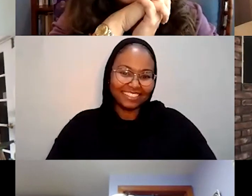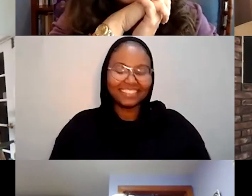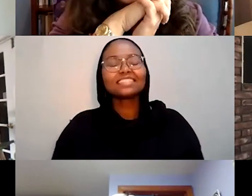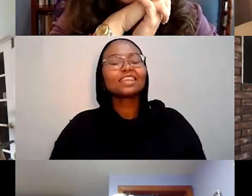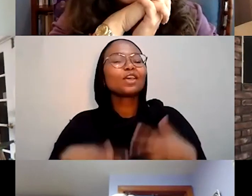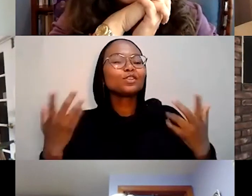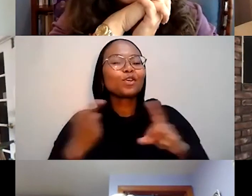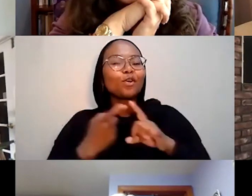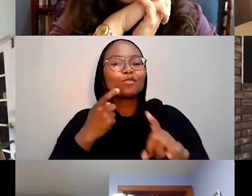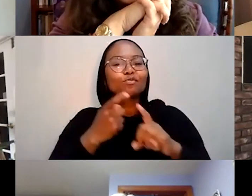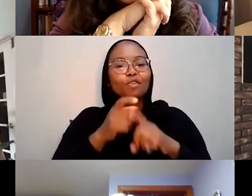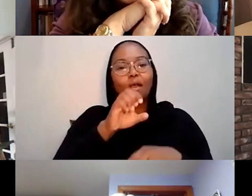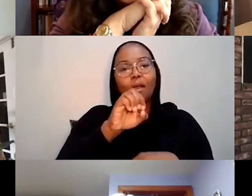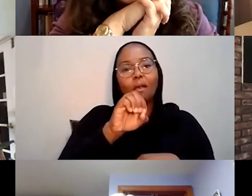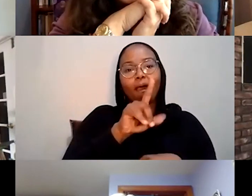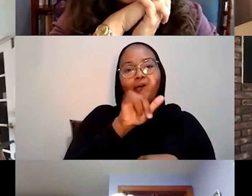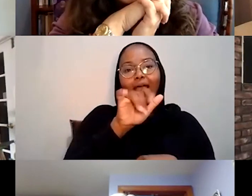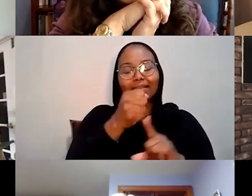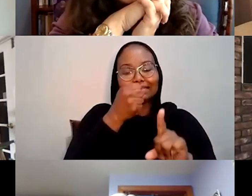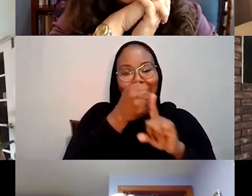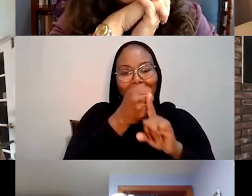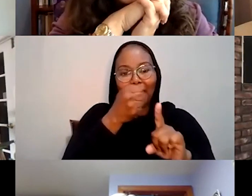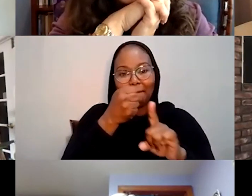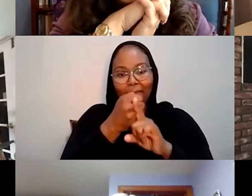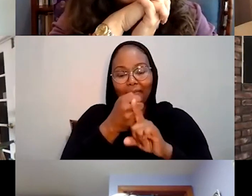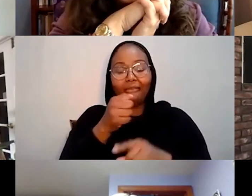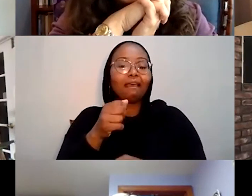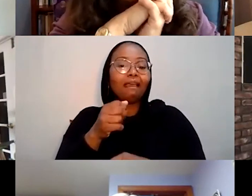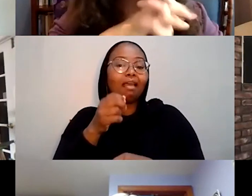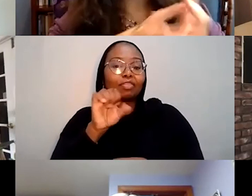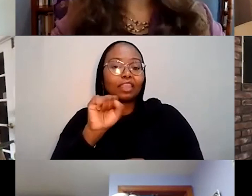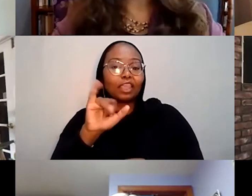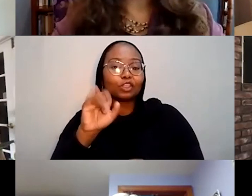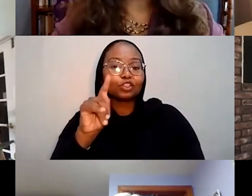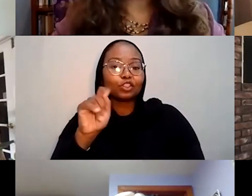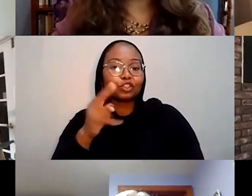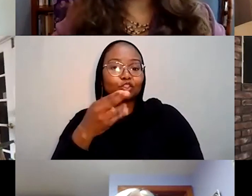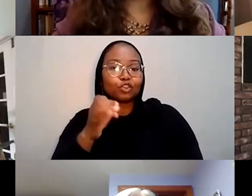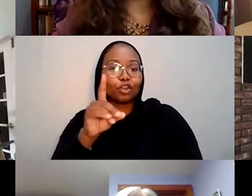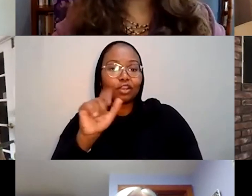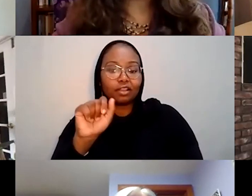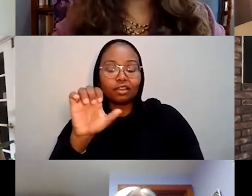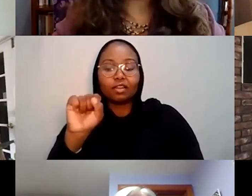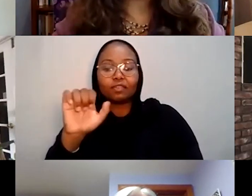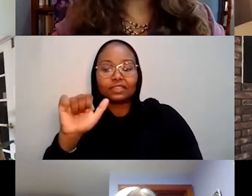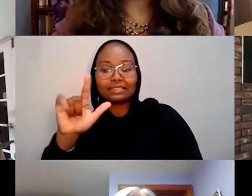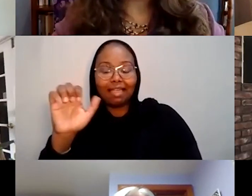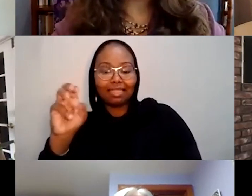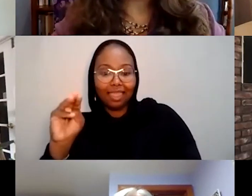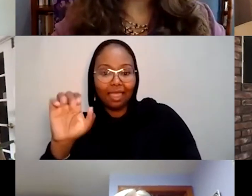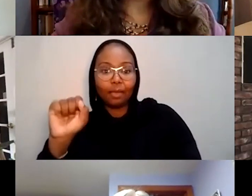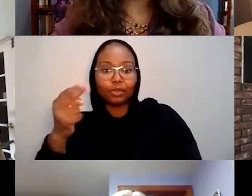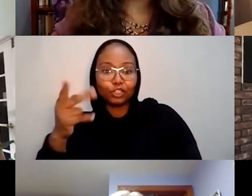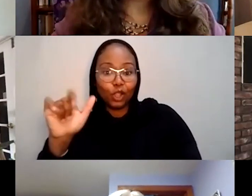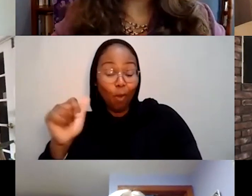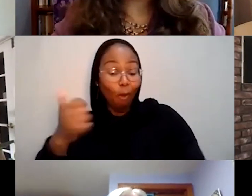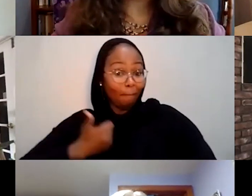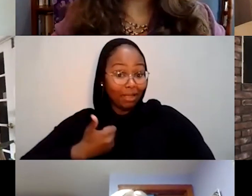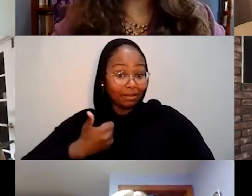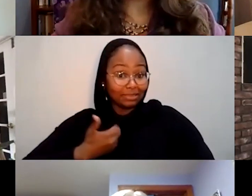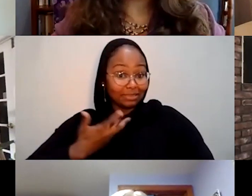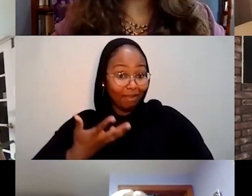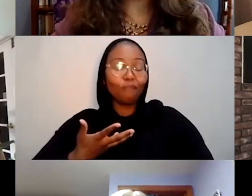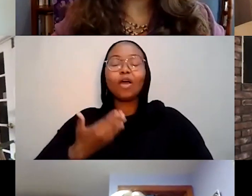Odyssey Impact, the Sisterhood of Salaam Shalom, myself, I want to say thank you to our esteemed